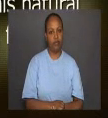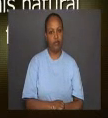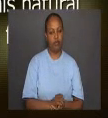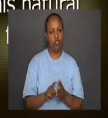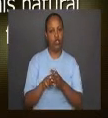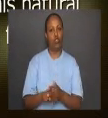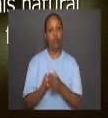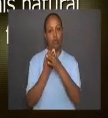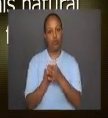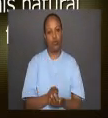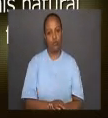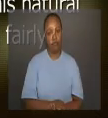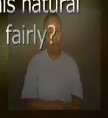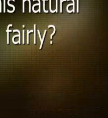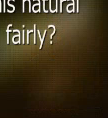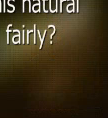Begin.